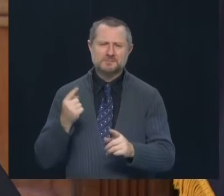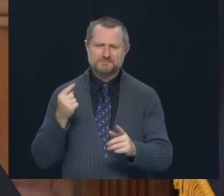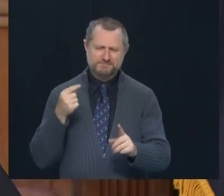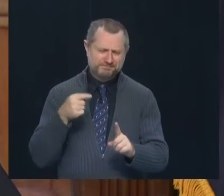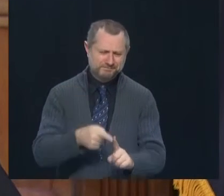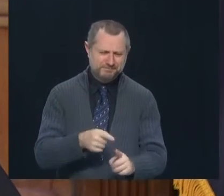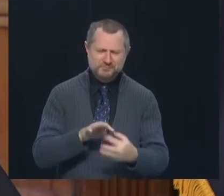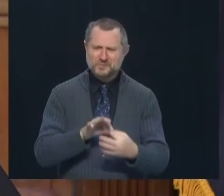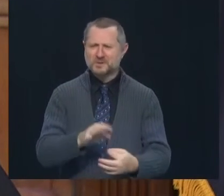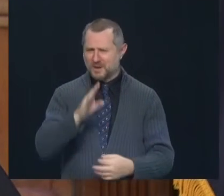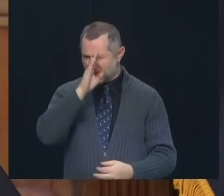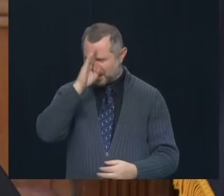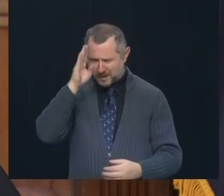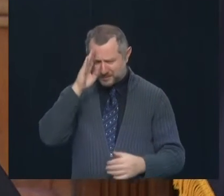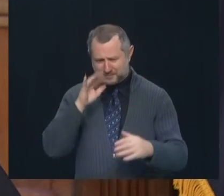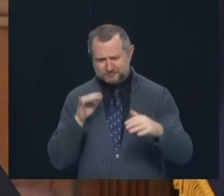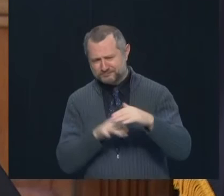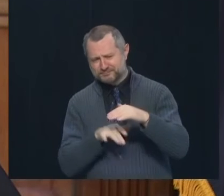the capacity,